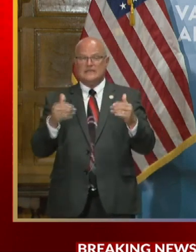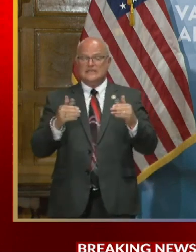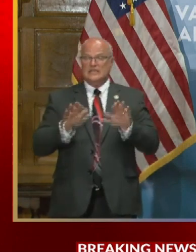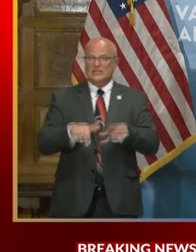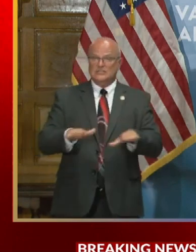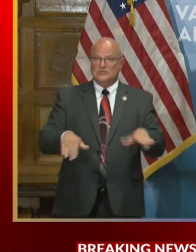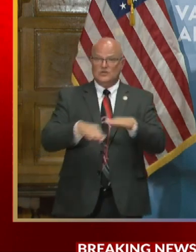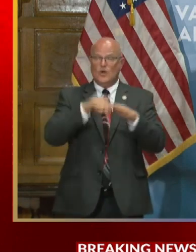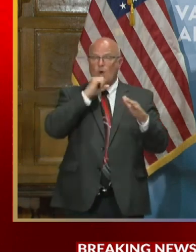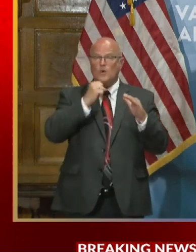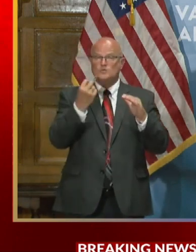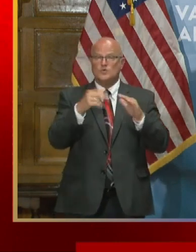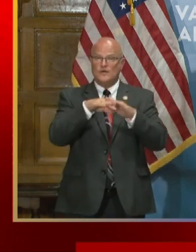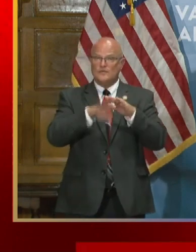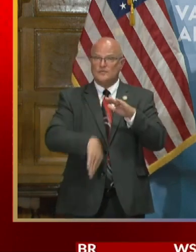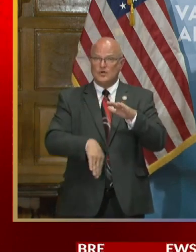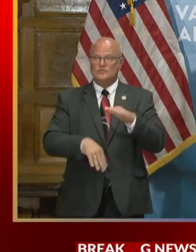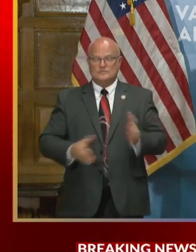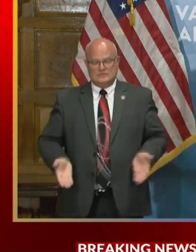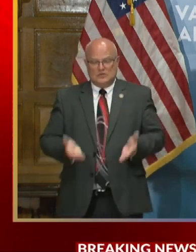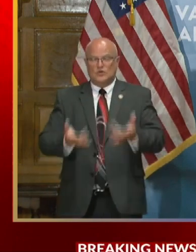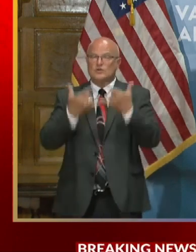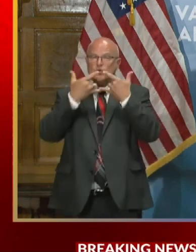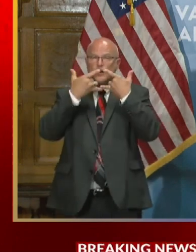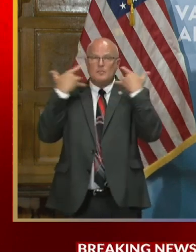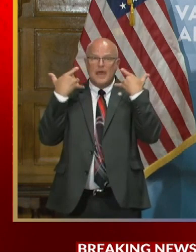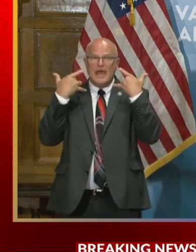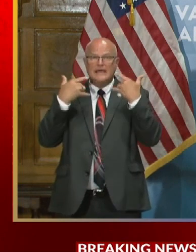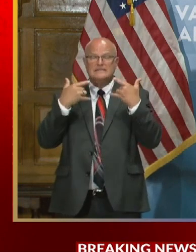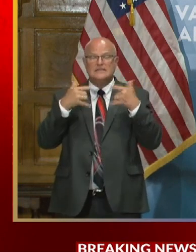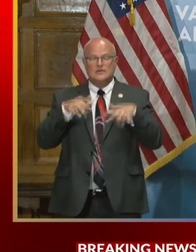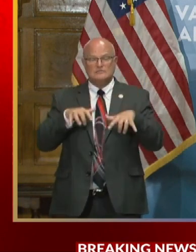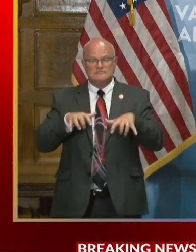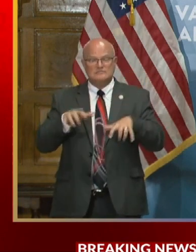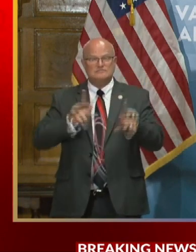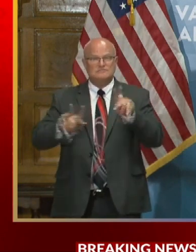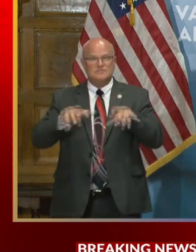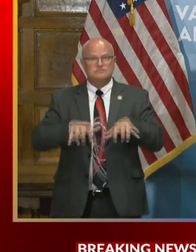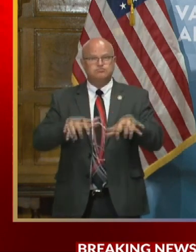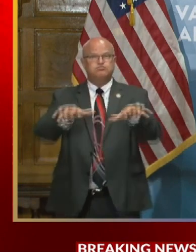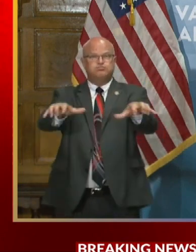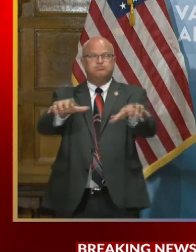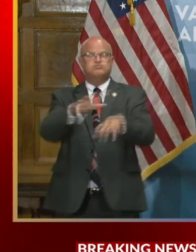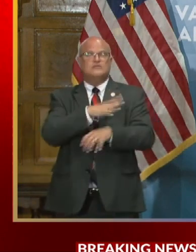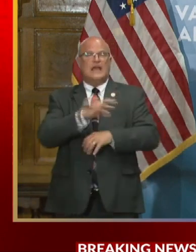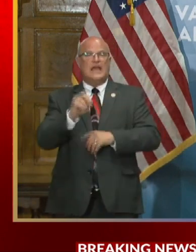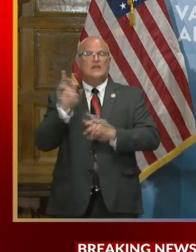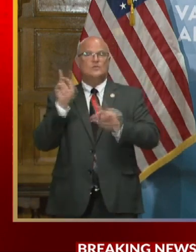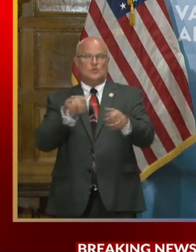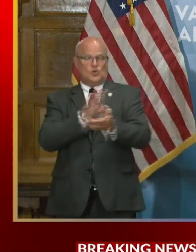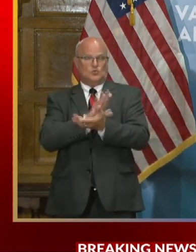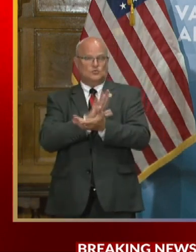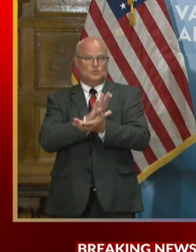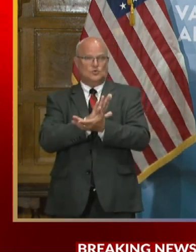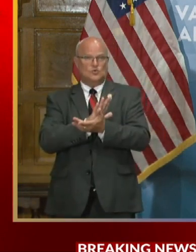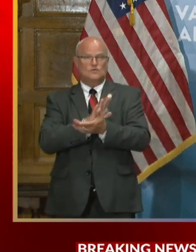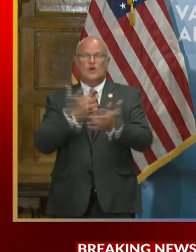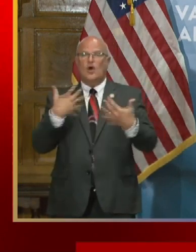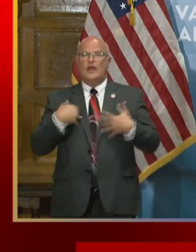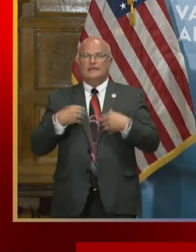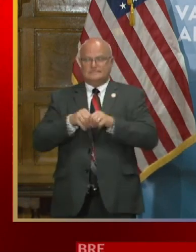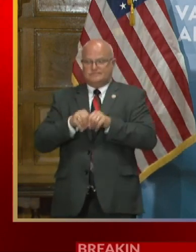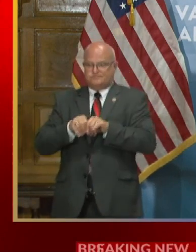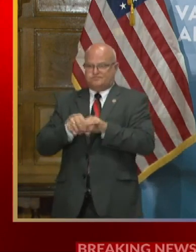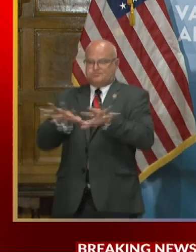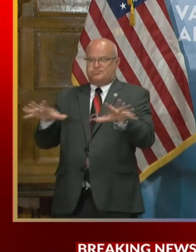very important that they be encouraged to wear masks when in public, and specifically when they go to school. We've already had an outbreak in